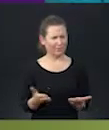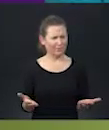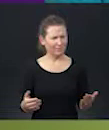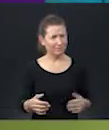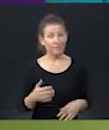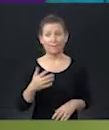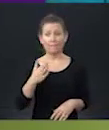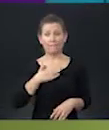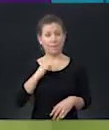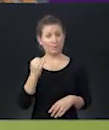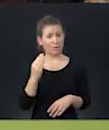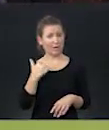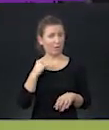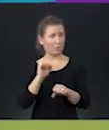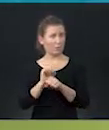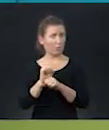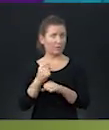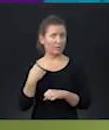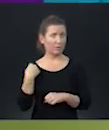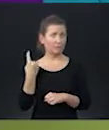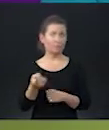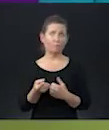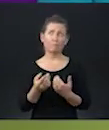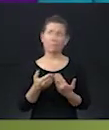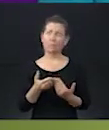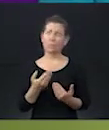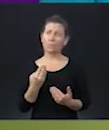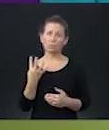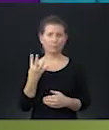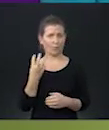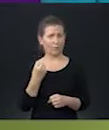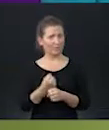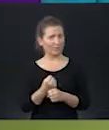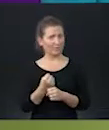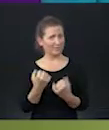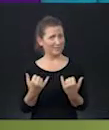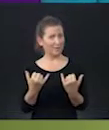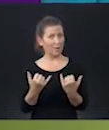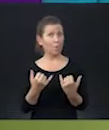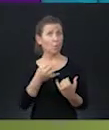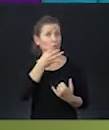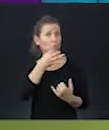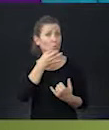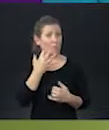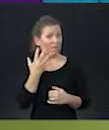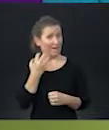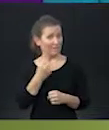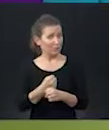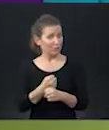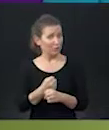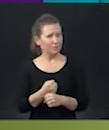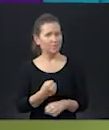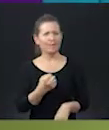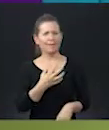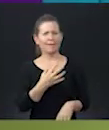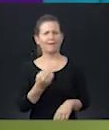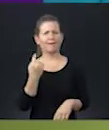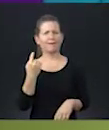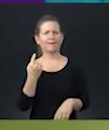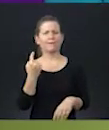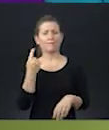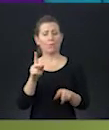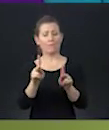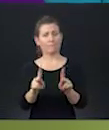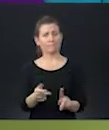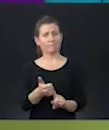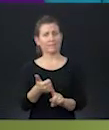disability can do a simple task. I've been working for my job for almost 4 years now, going on